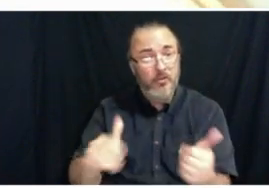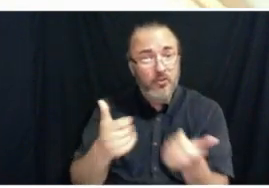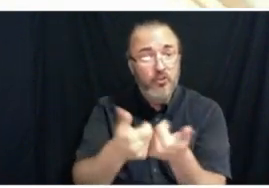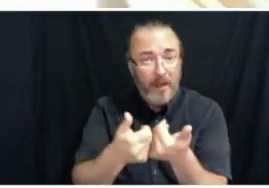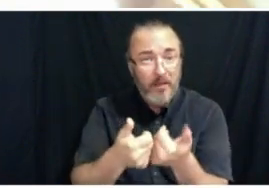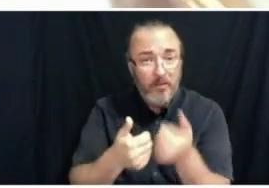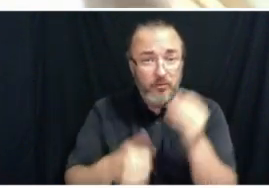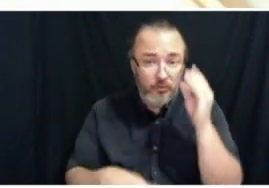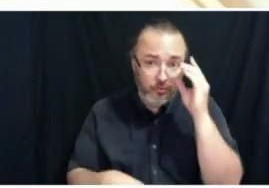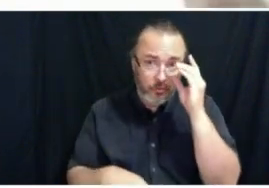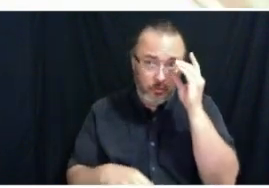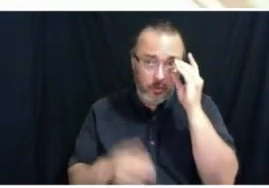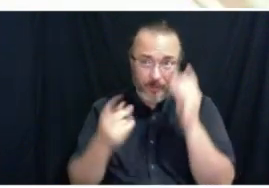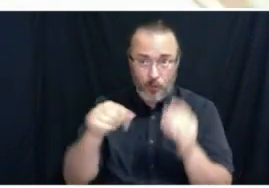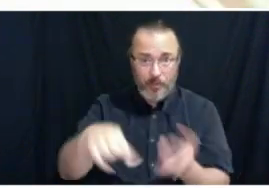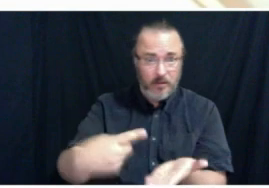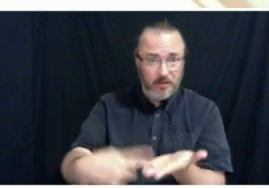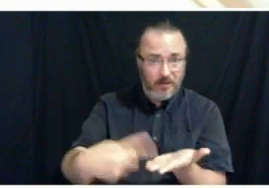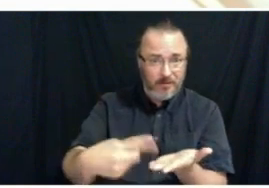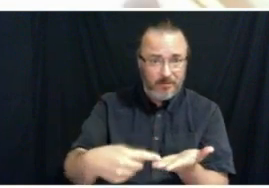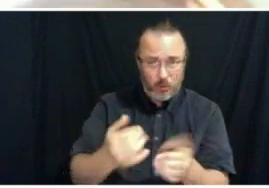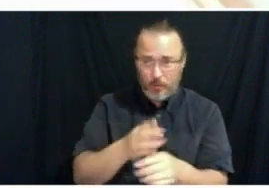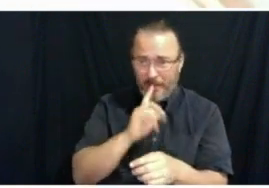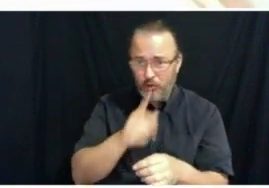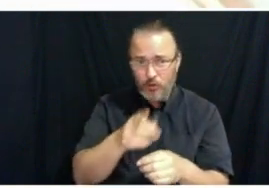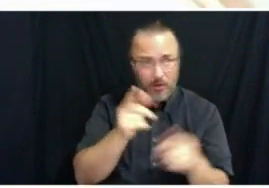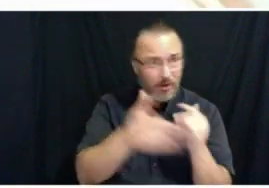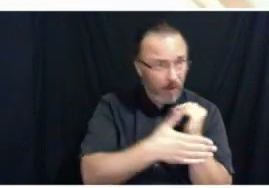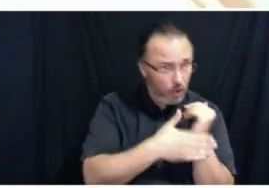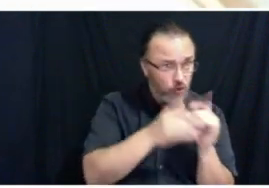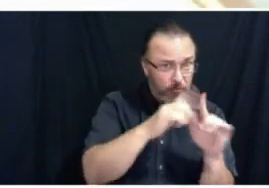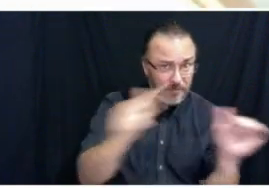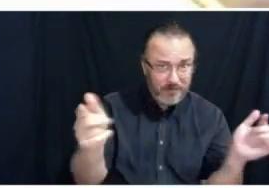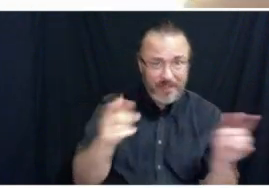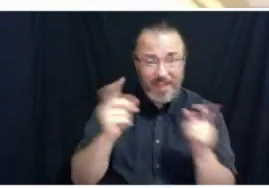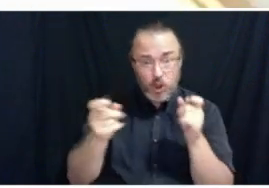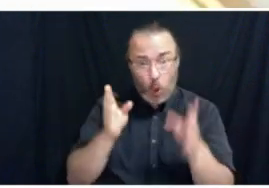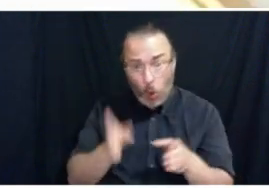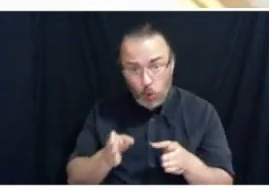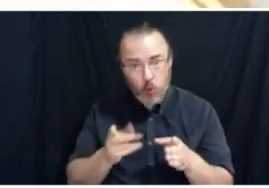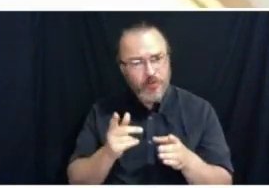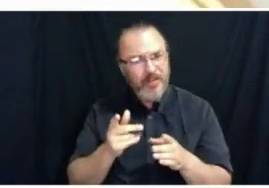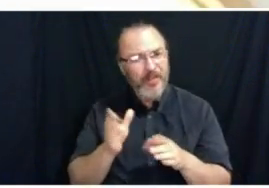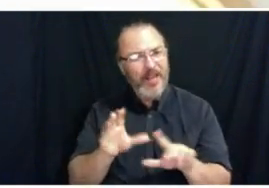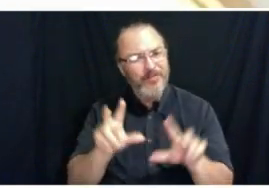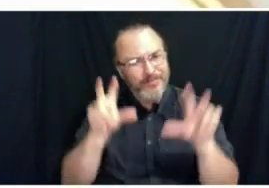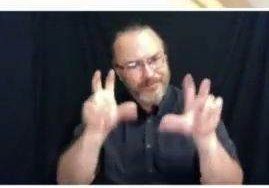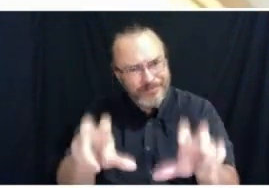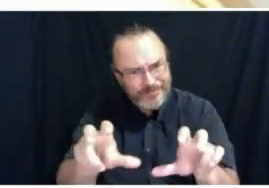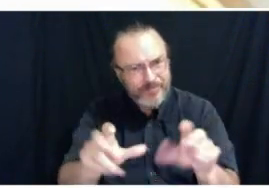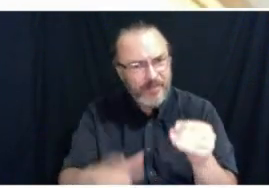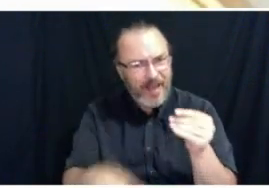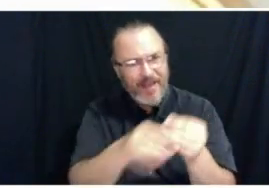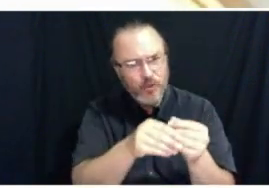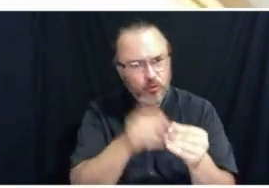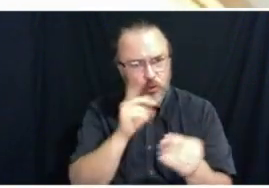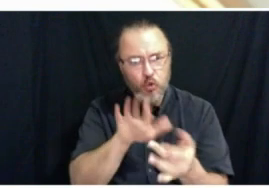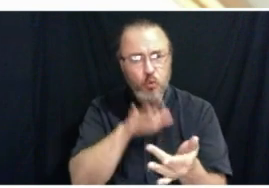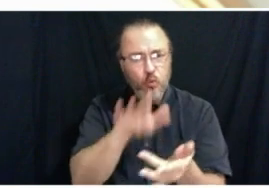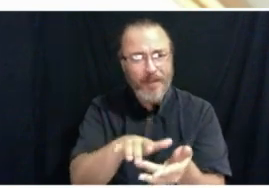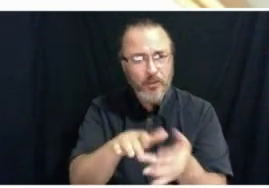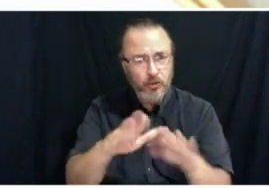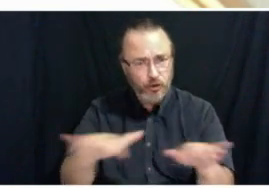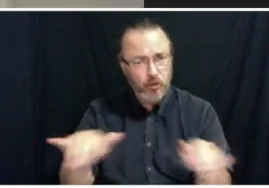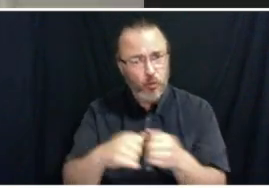that countries and donors are willing to invest that extra that it often costs to reach children with additional